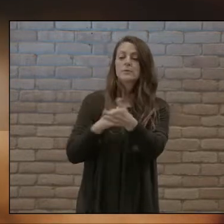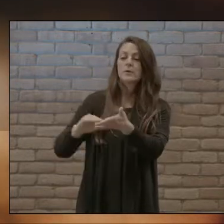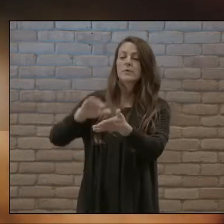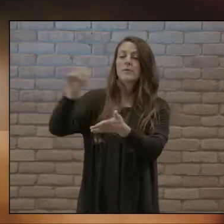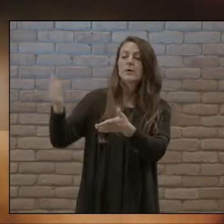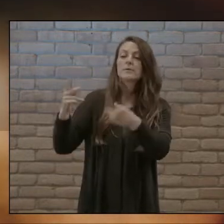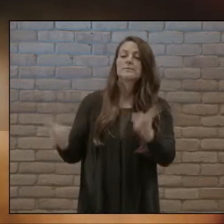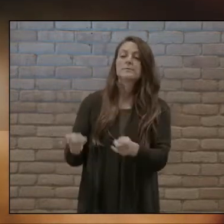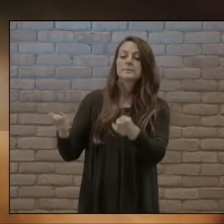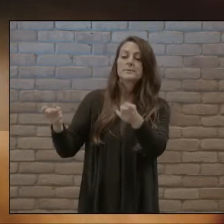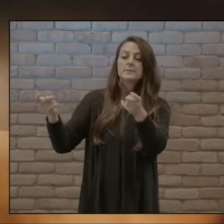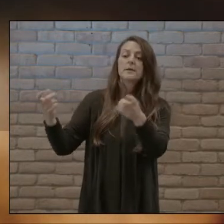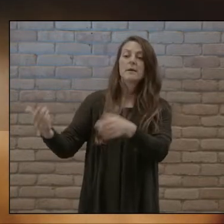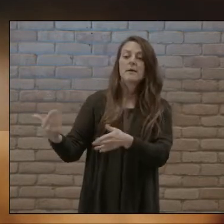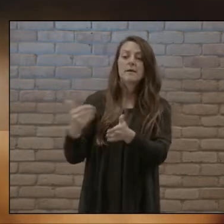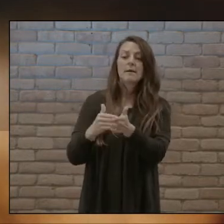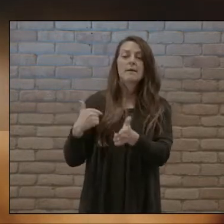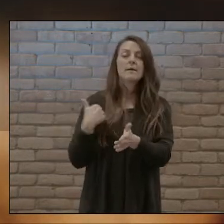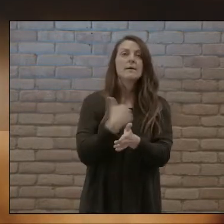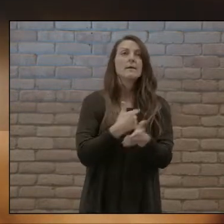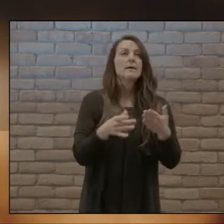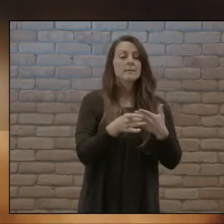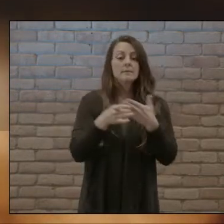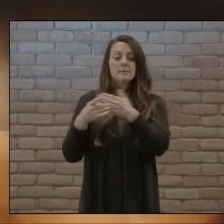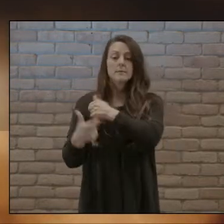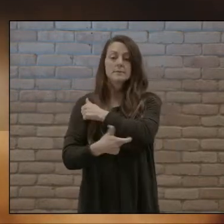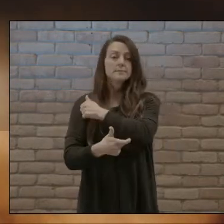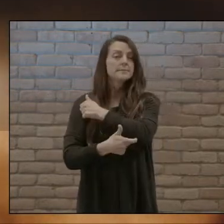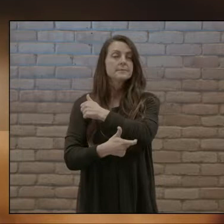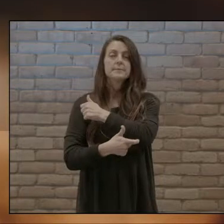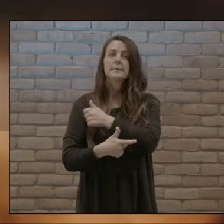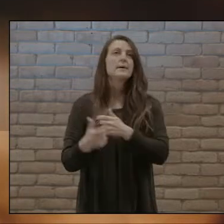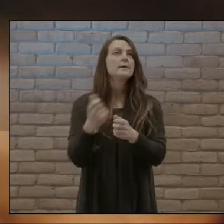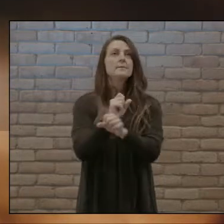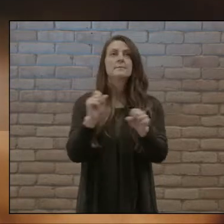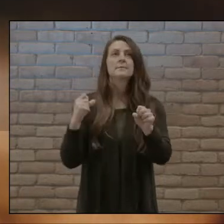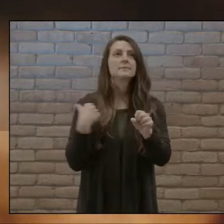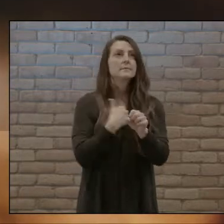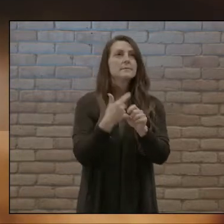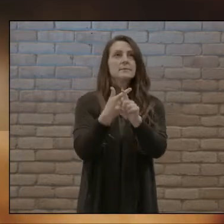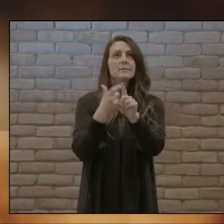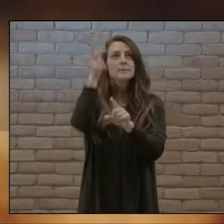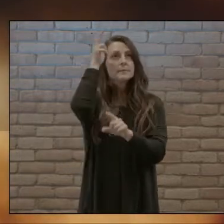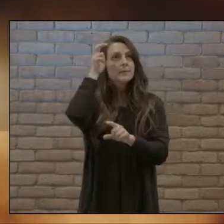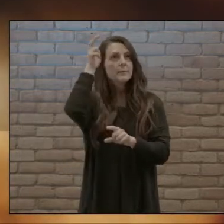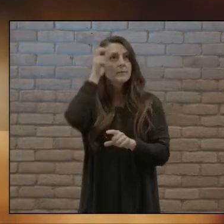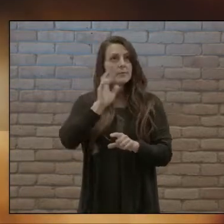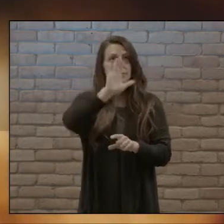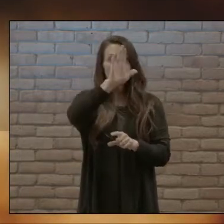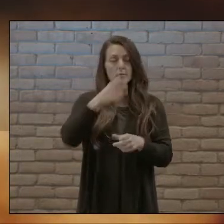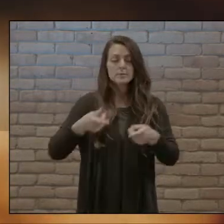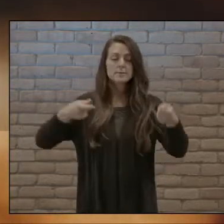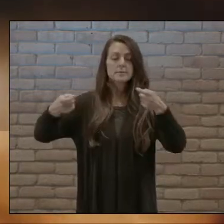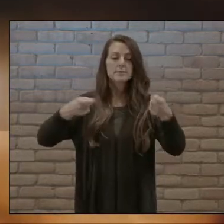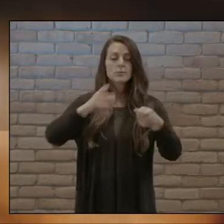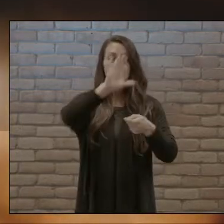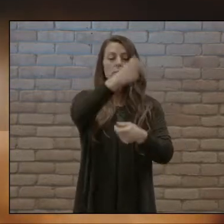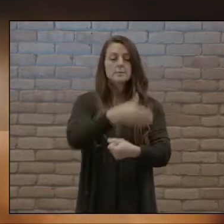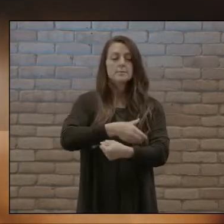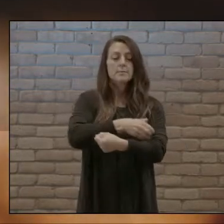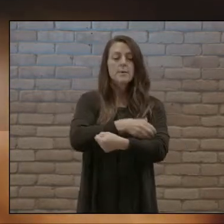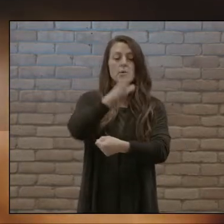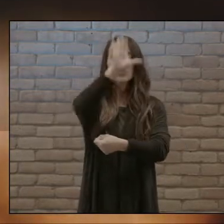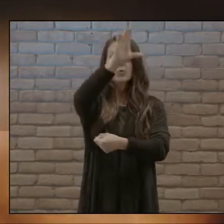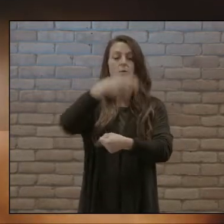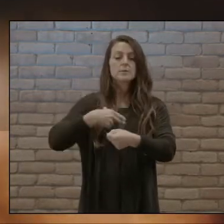forgive those who trespass against us. And lead us not into temptation, but deliver us from evil. For thine is the kingdom and the